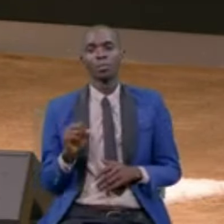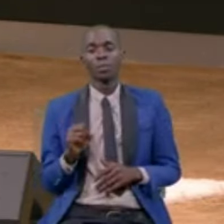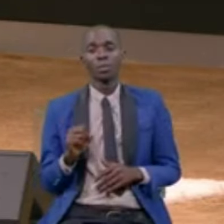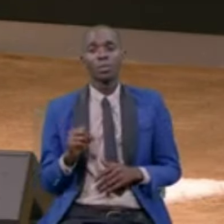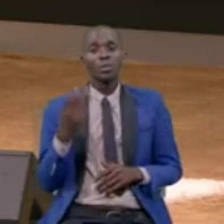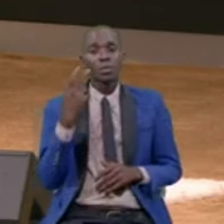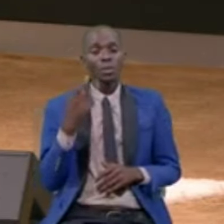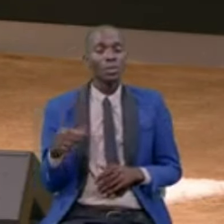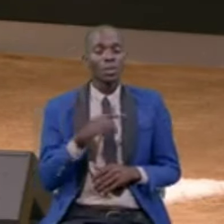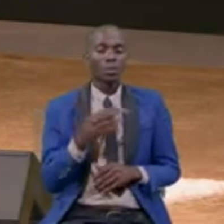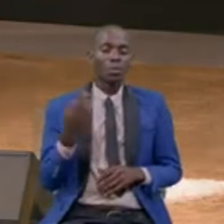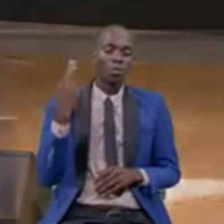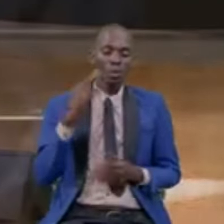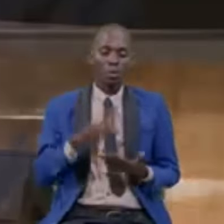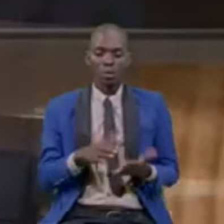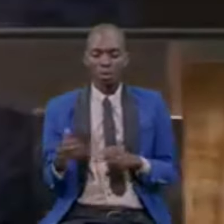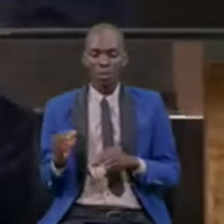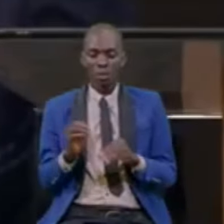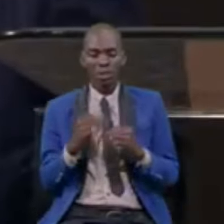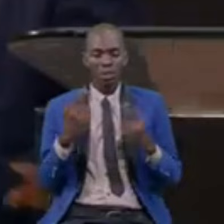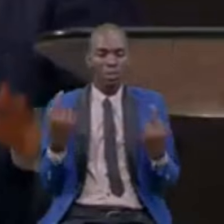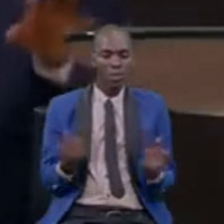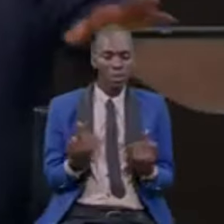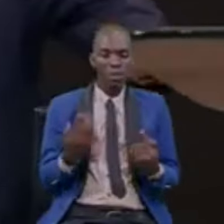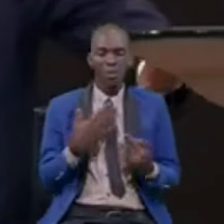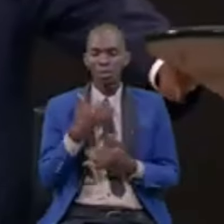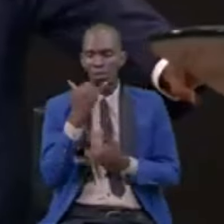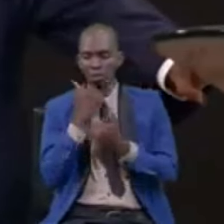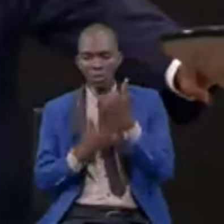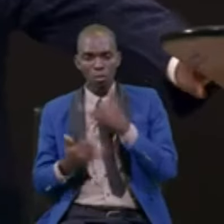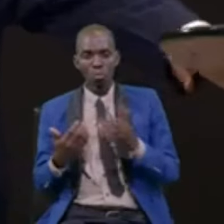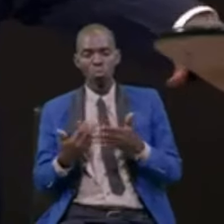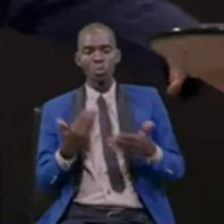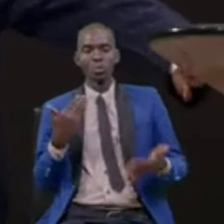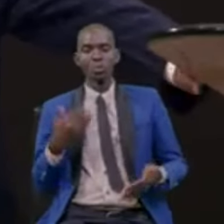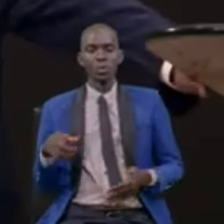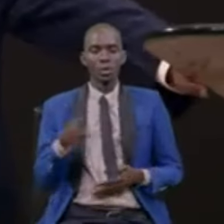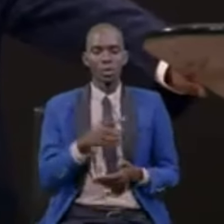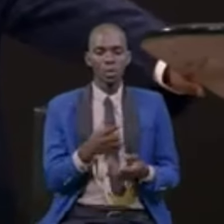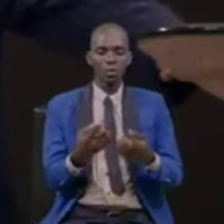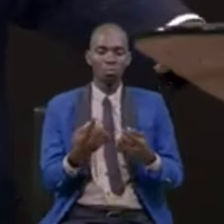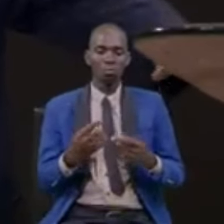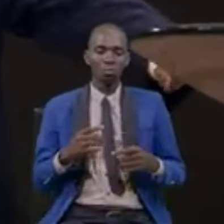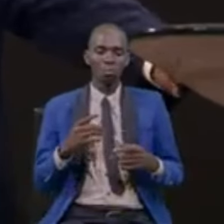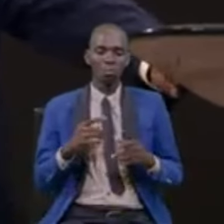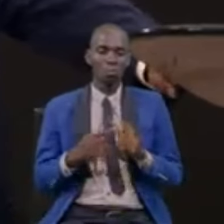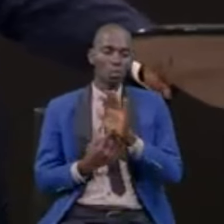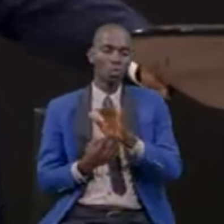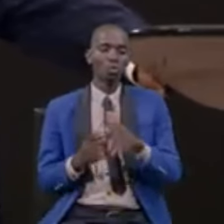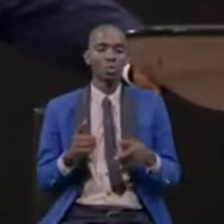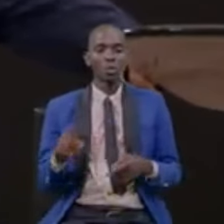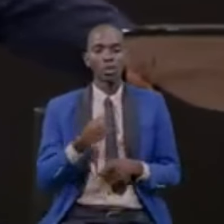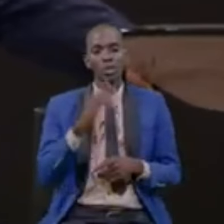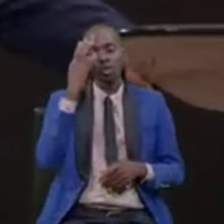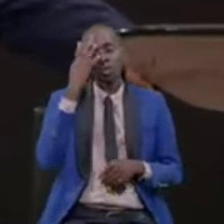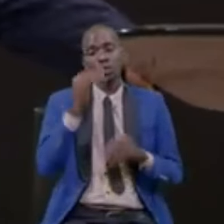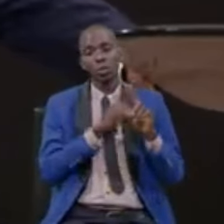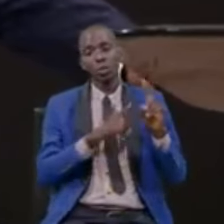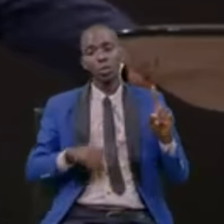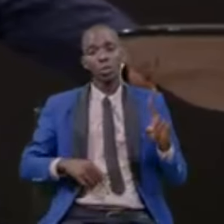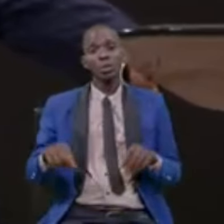in sins and trespasses before they said they came to know the Lord. They came to know